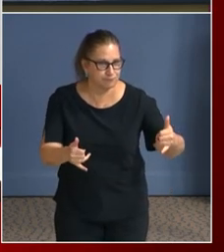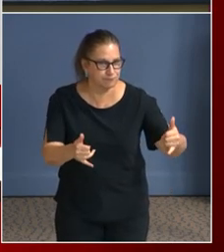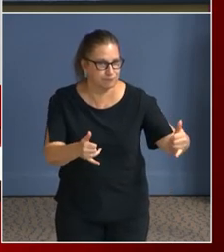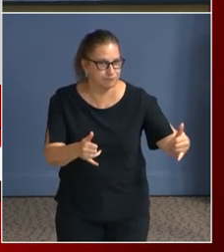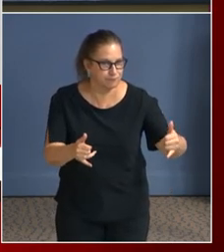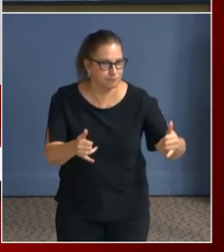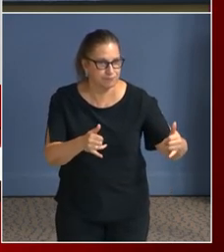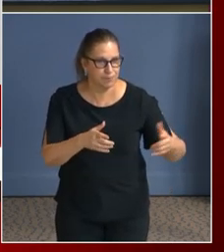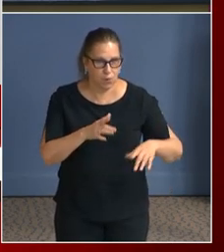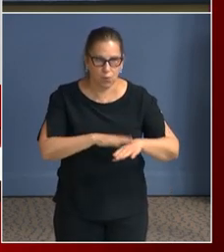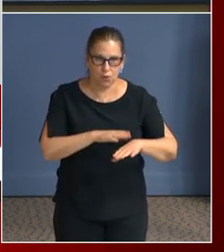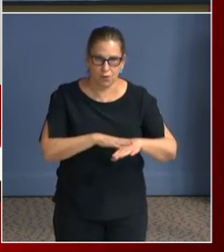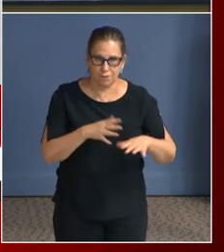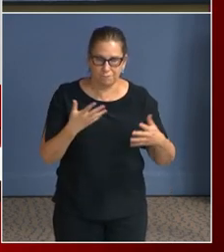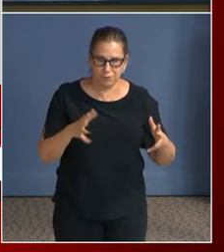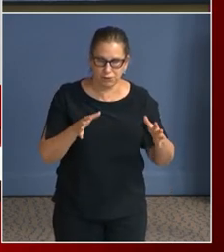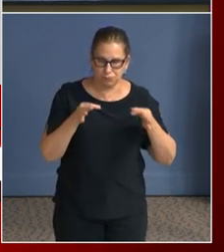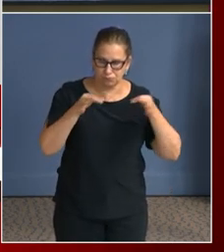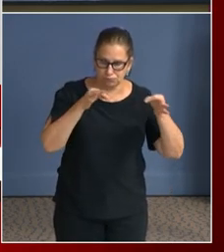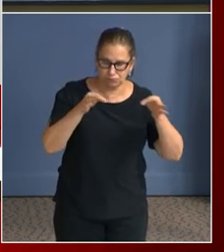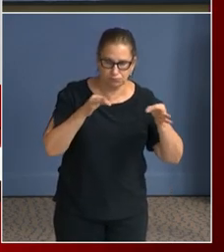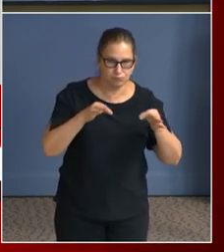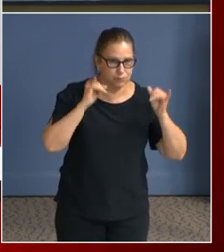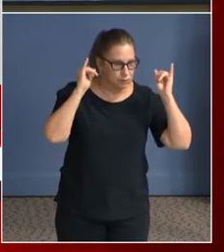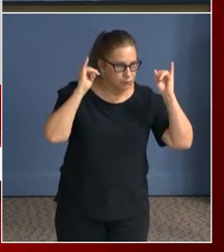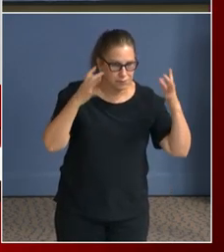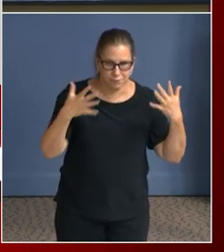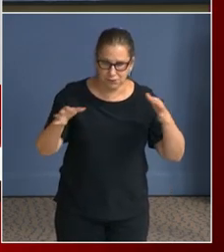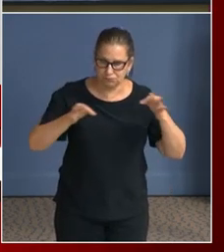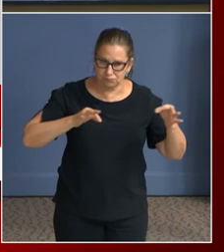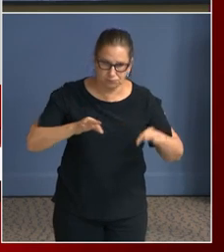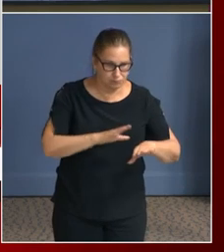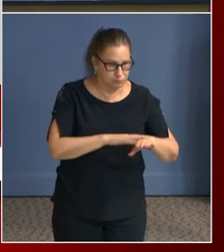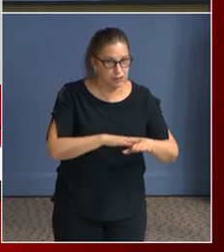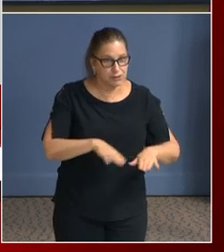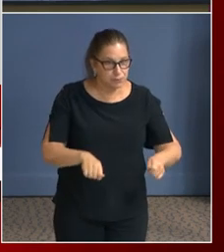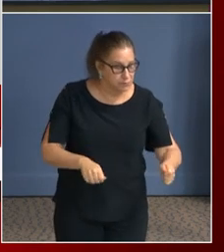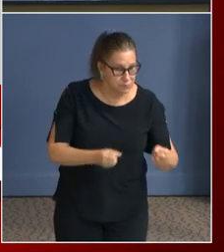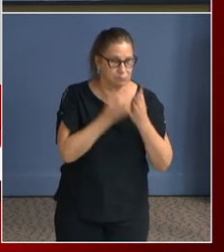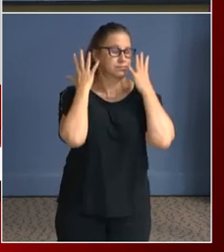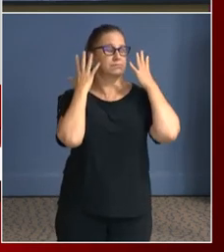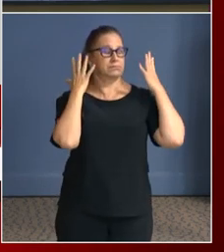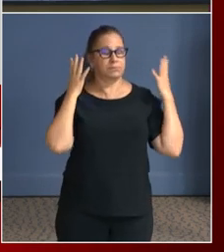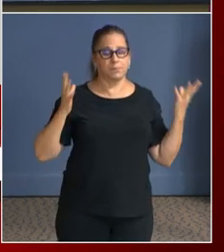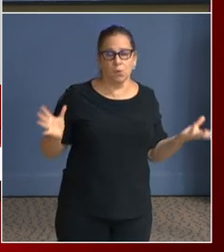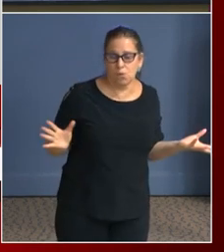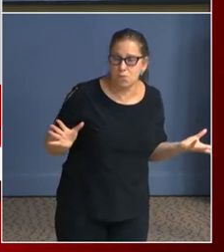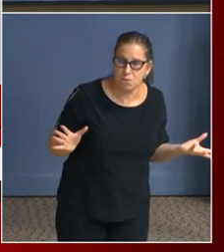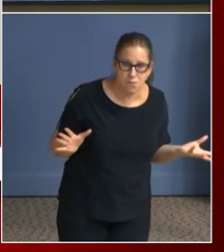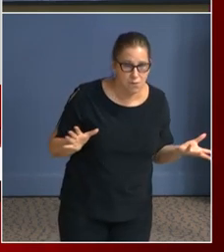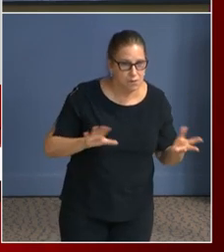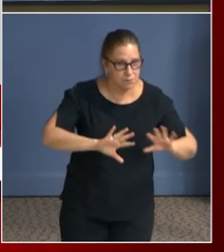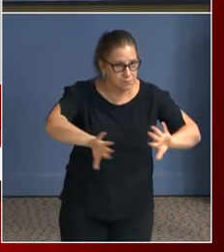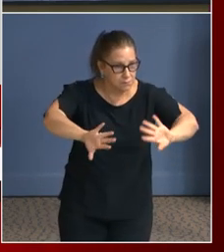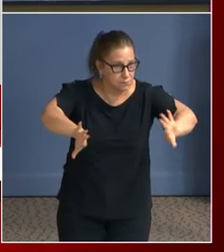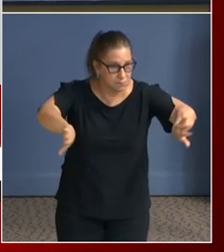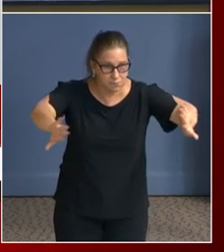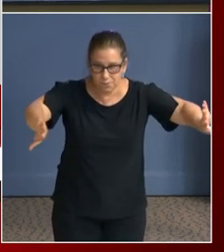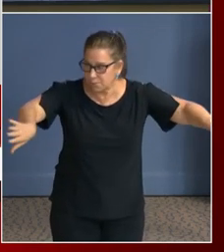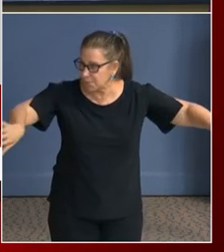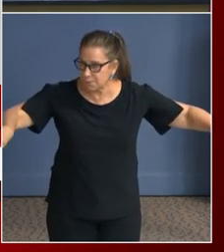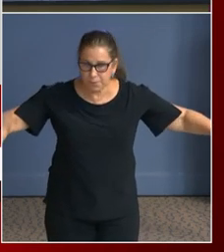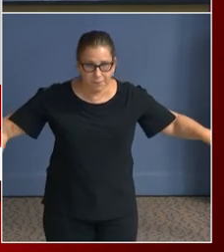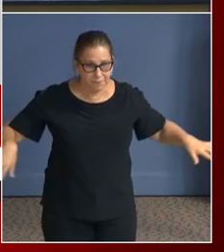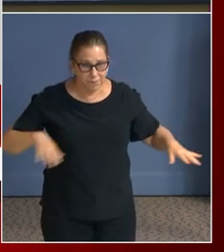warnings and instructions before use, make sure the area is clear of other people and structures, keep a bucket